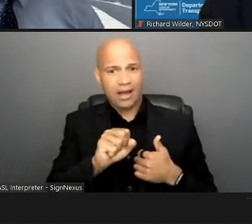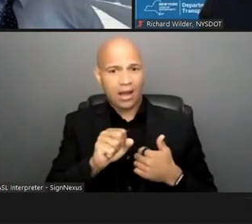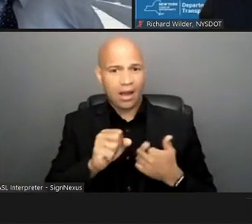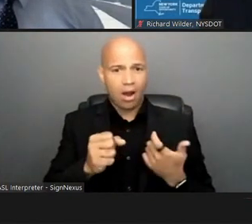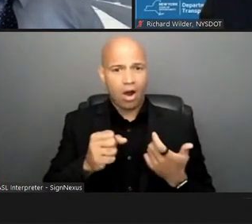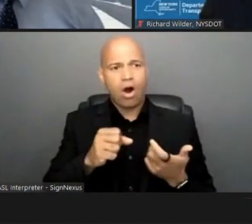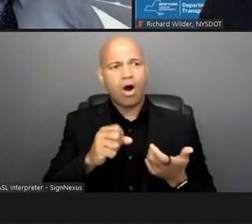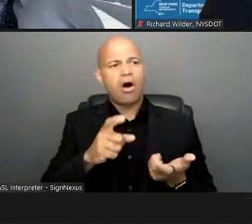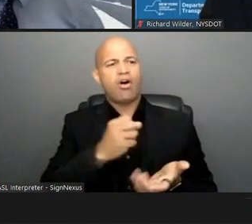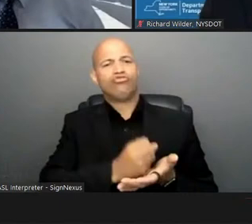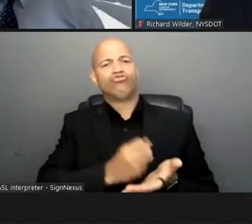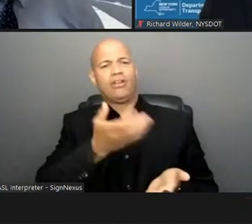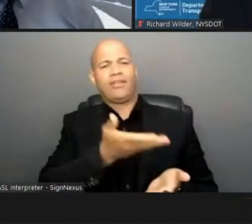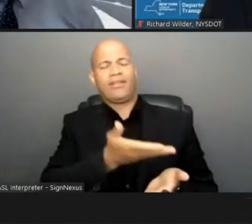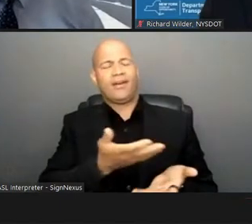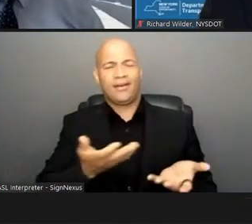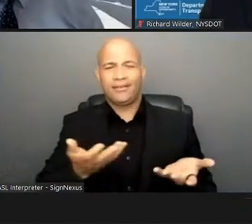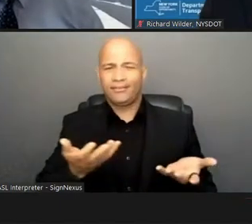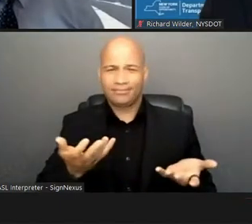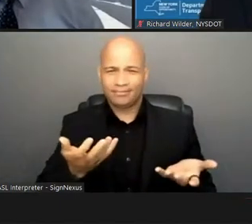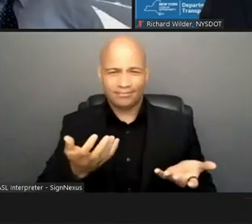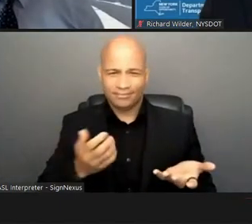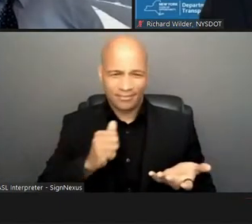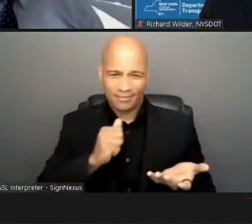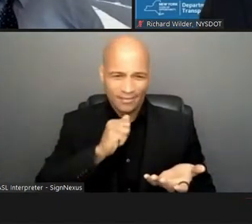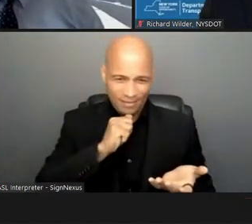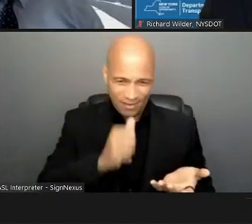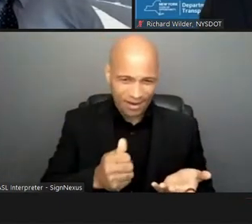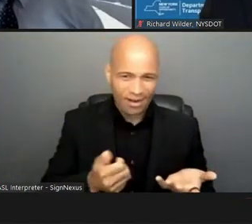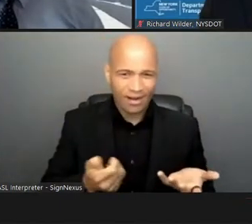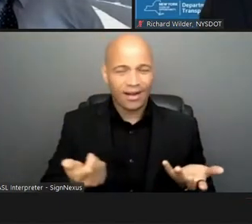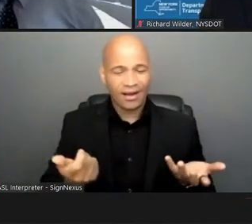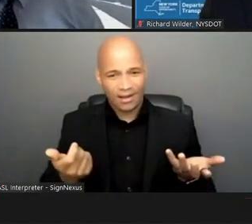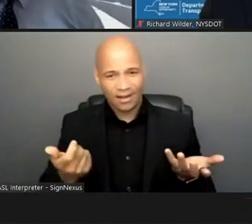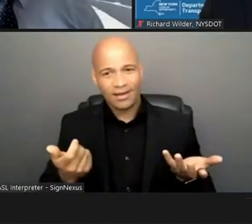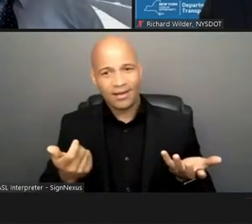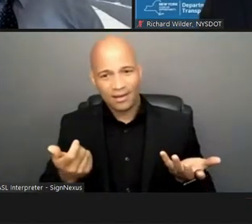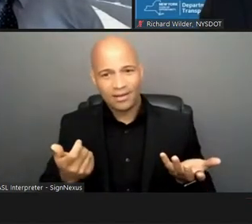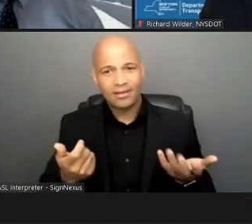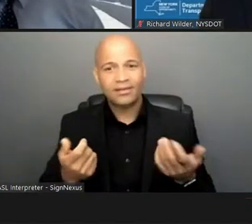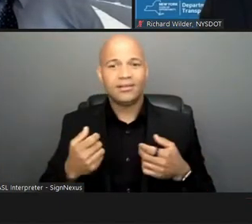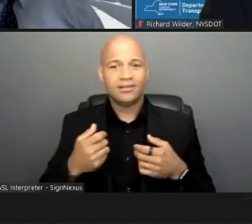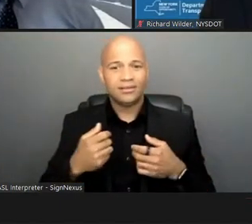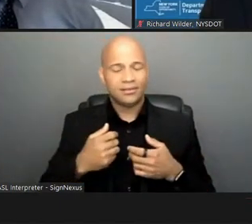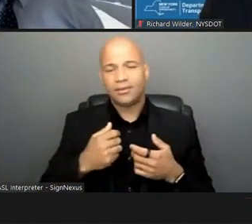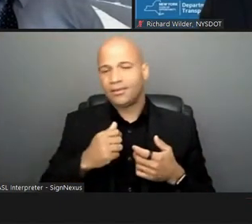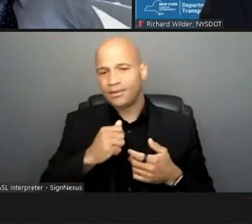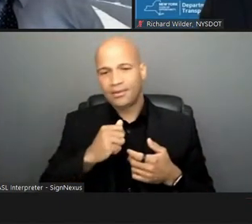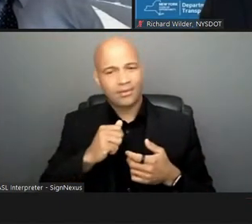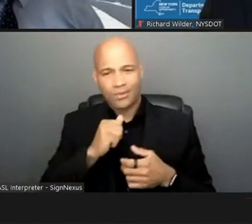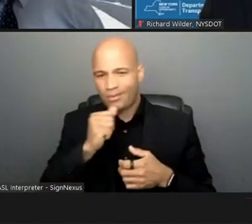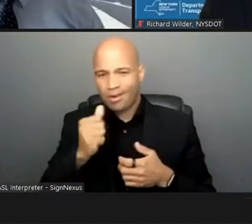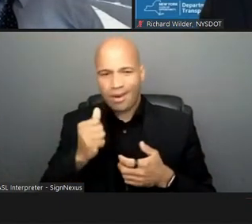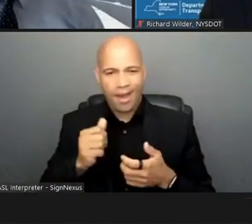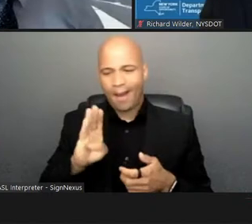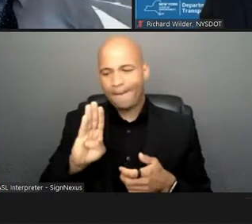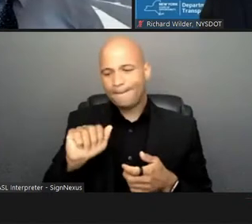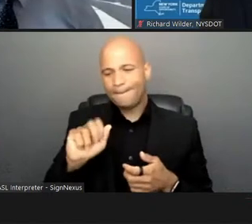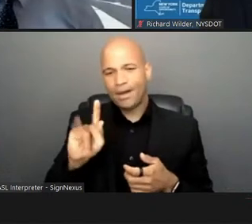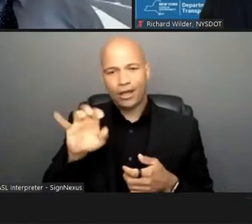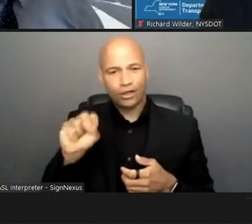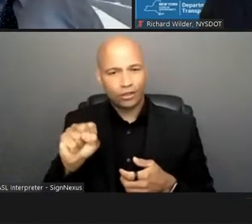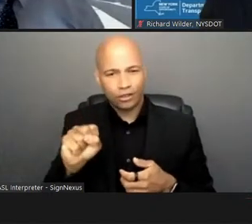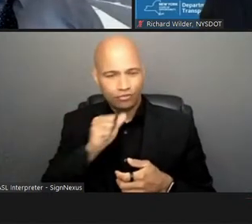wealthy of people are living there on the upper east side and the Upper West Side they're the investment bankers we are just regular people